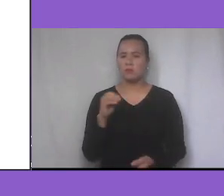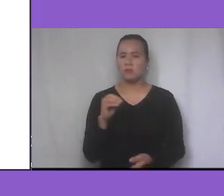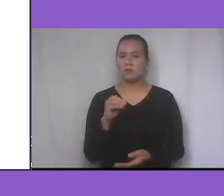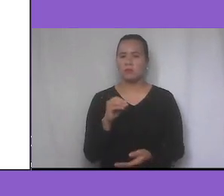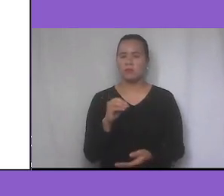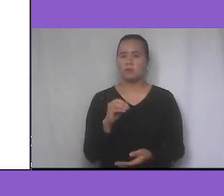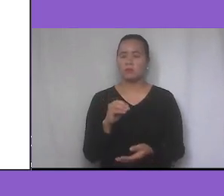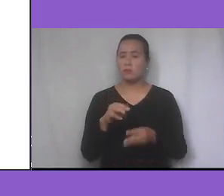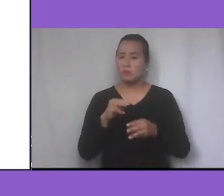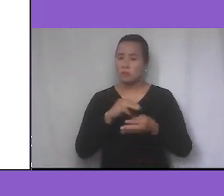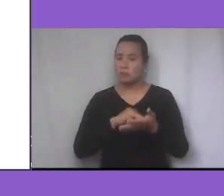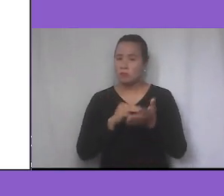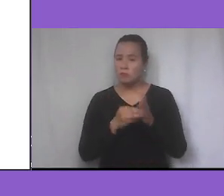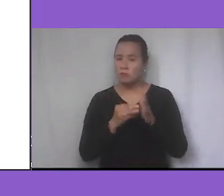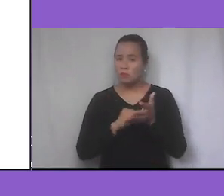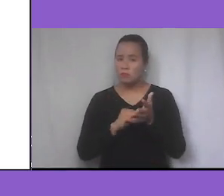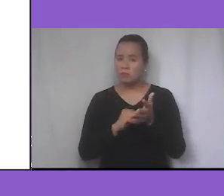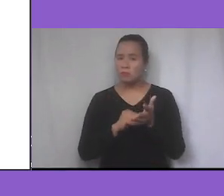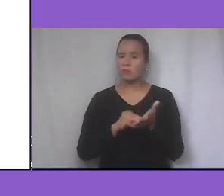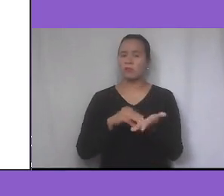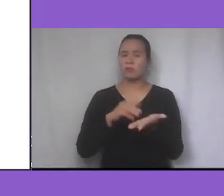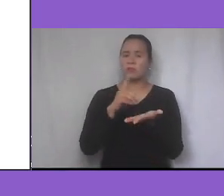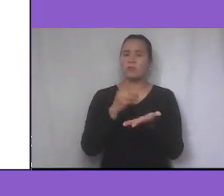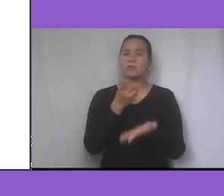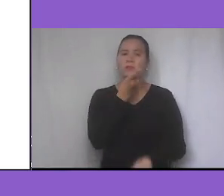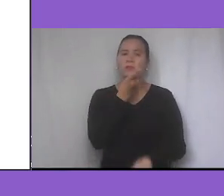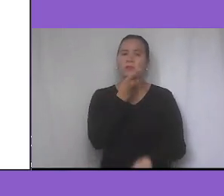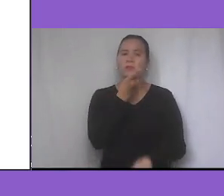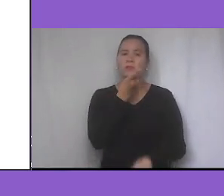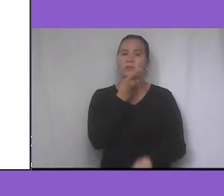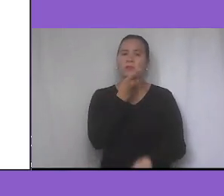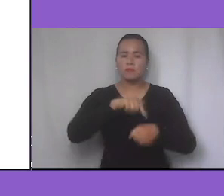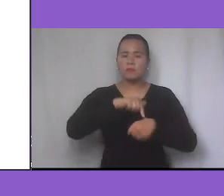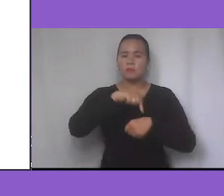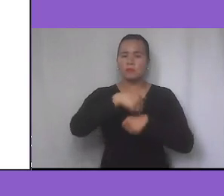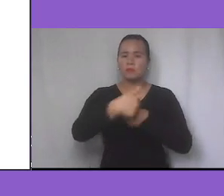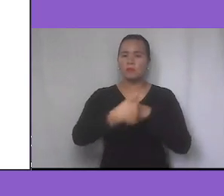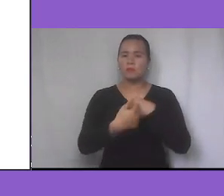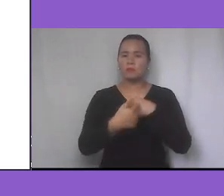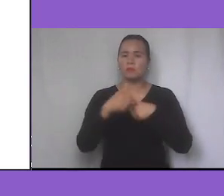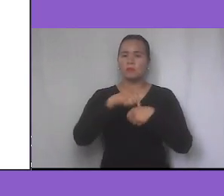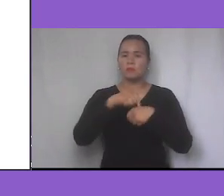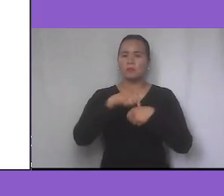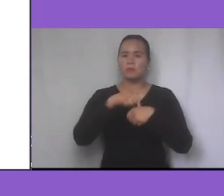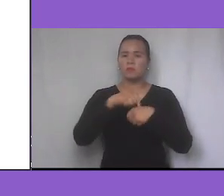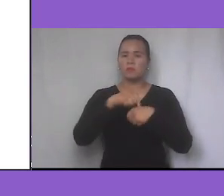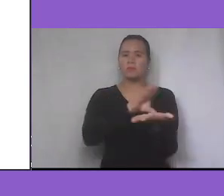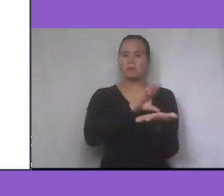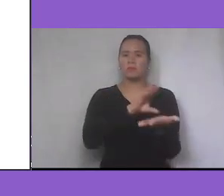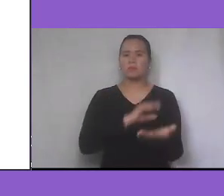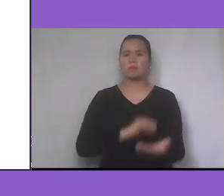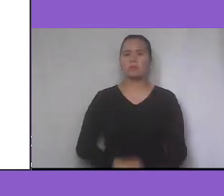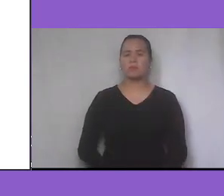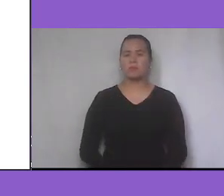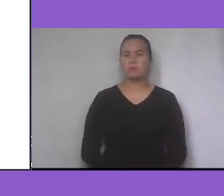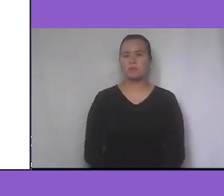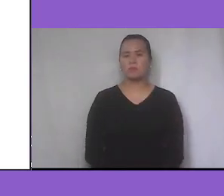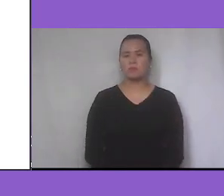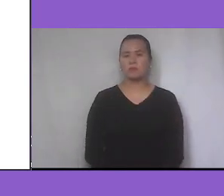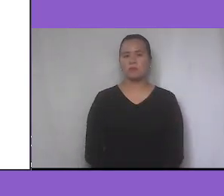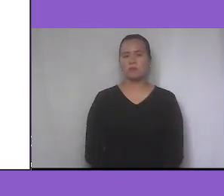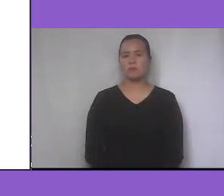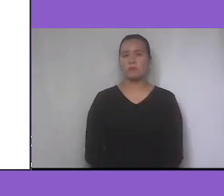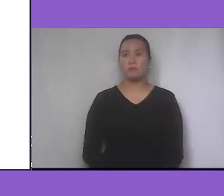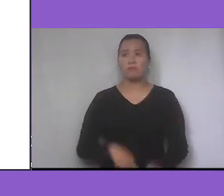shortcake. S-S, double S. That tells us that dessert is spelled with double S. There's another one.